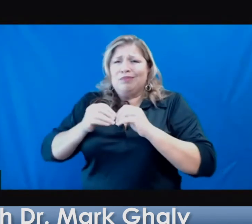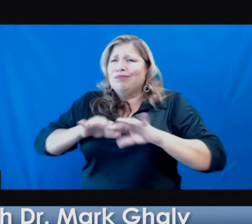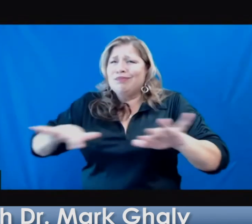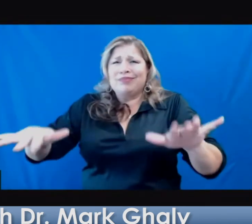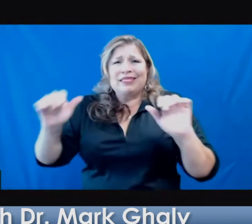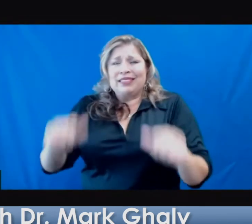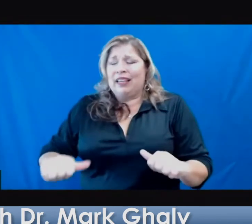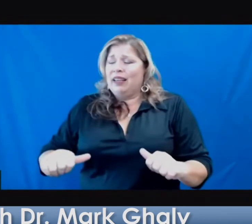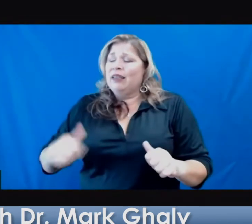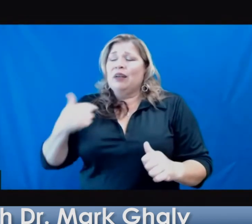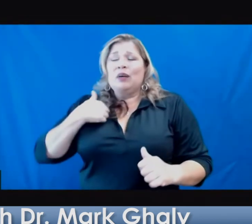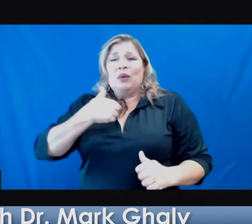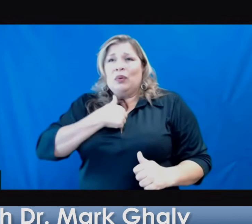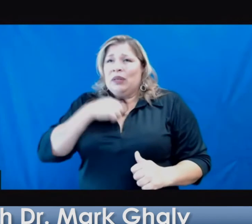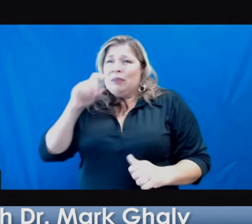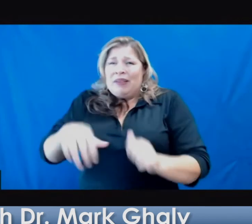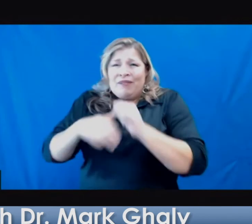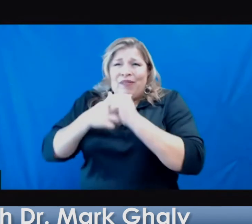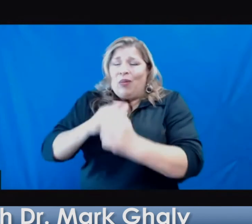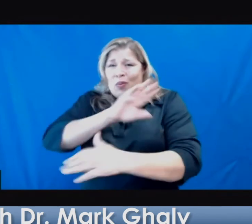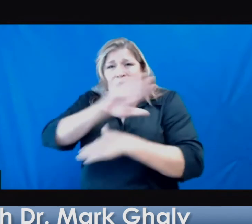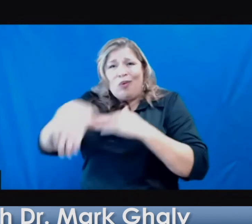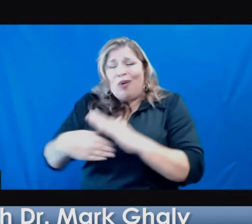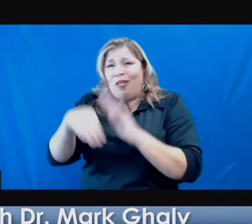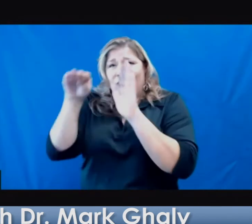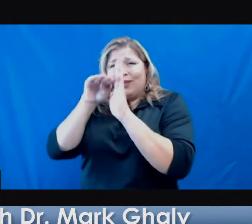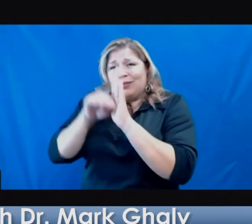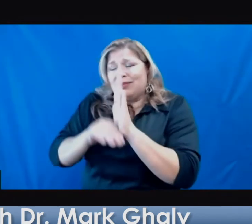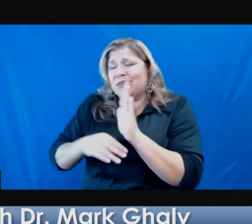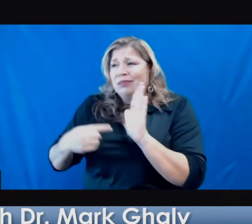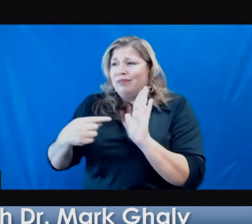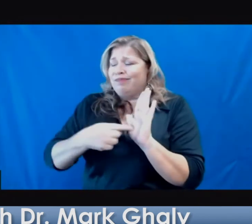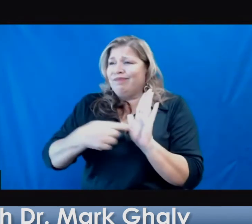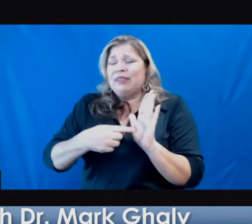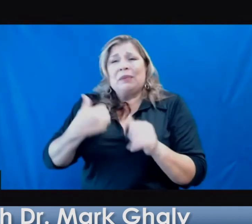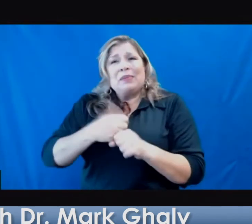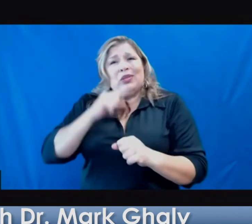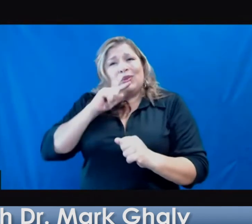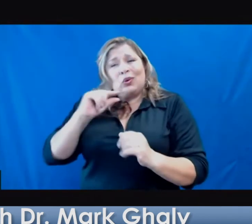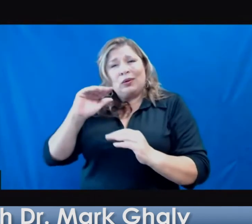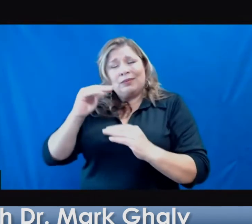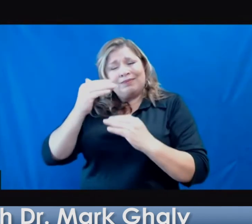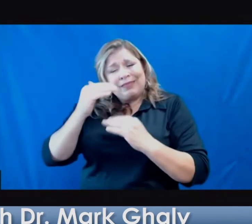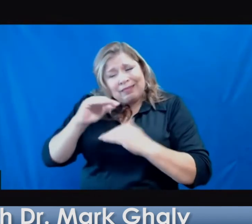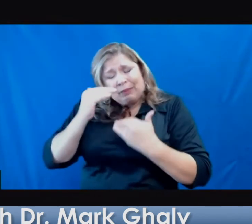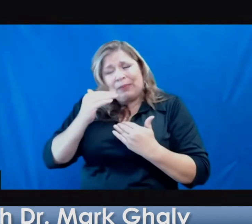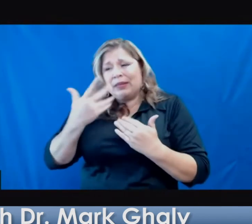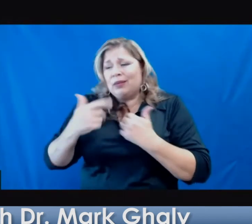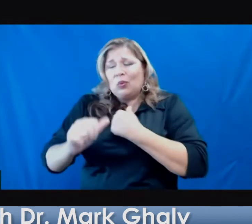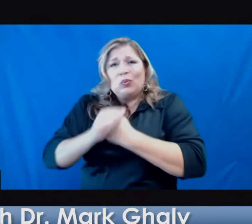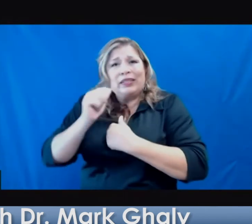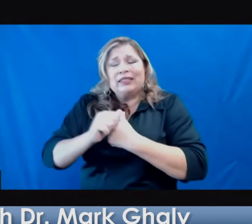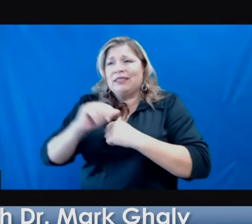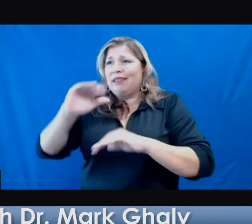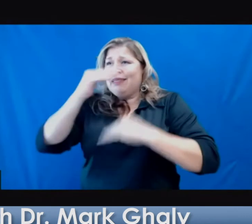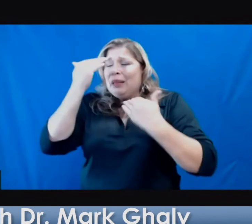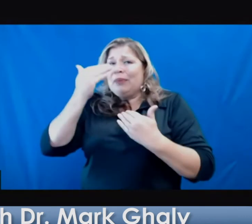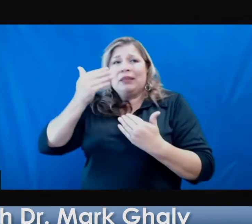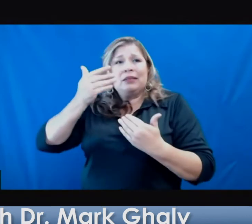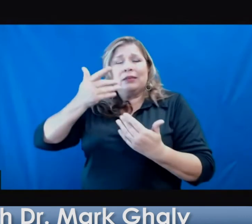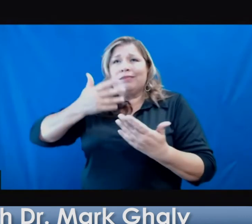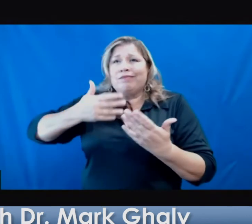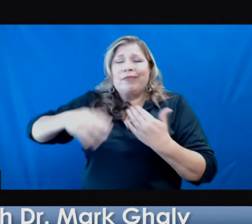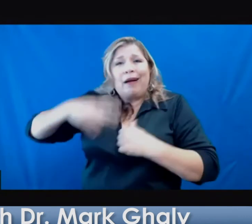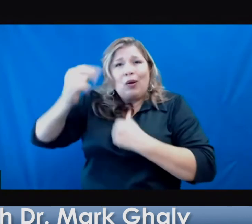we don't make choices to limit our mixing, limit our risks, limit our cross-country,